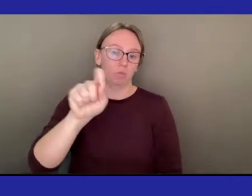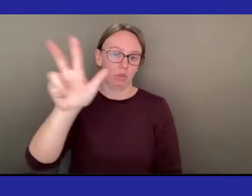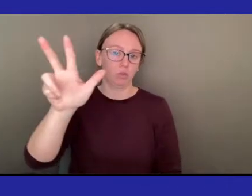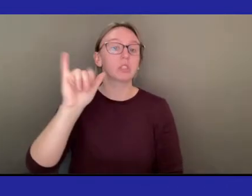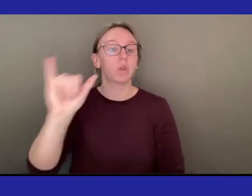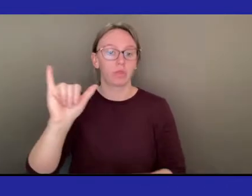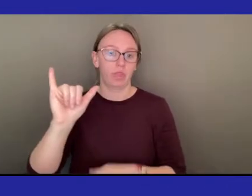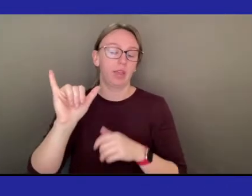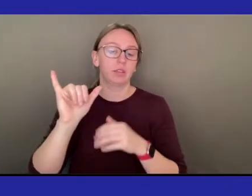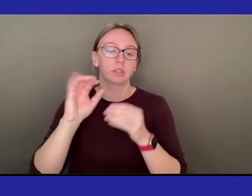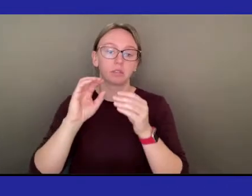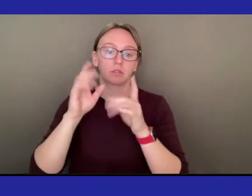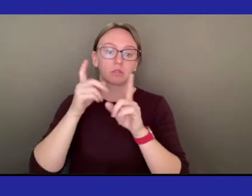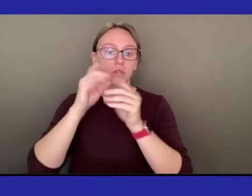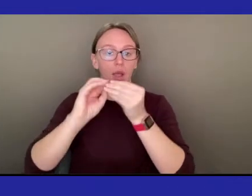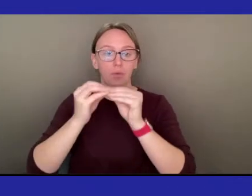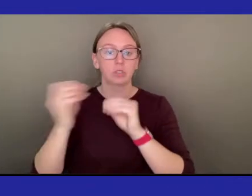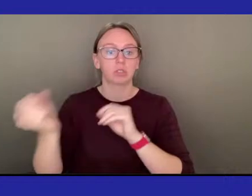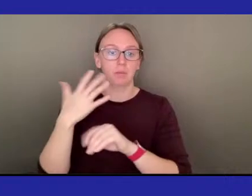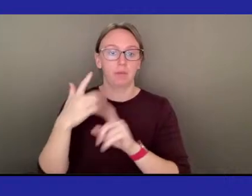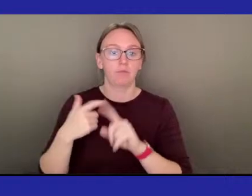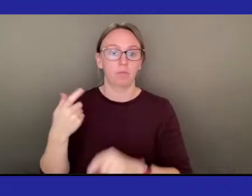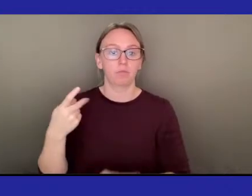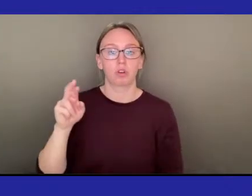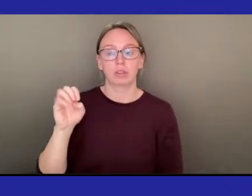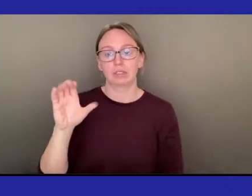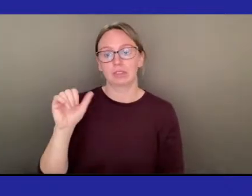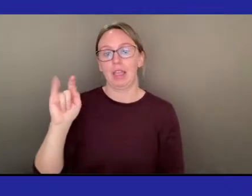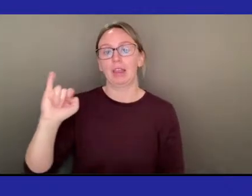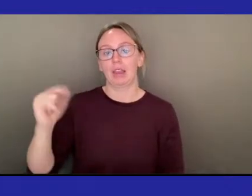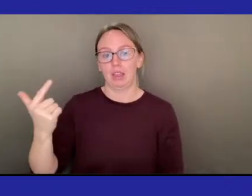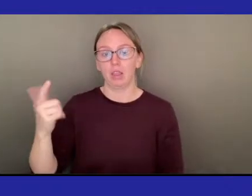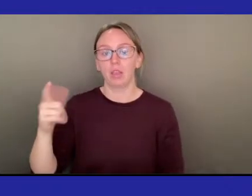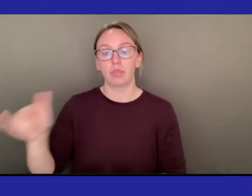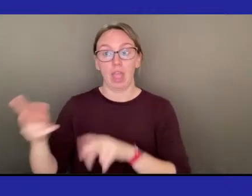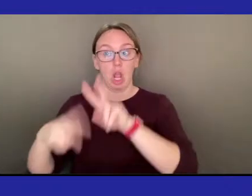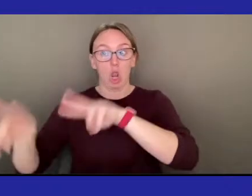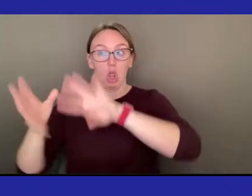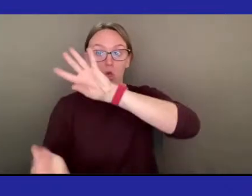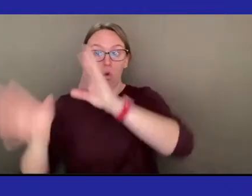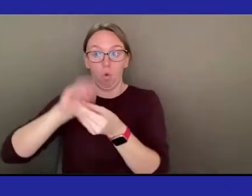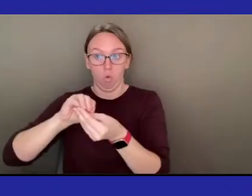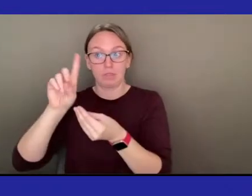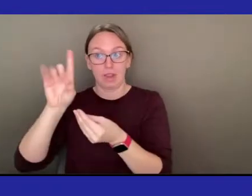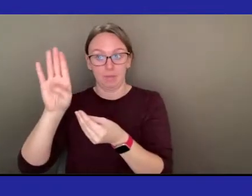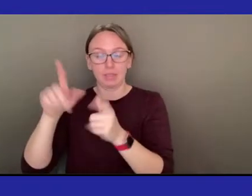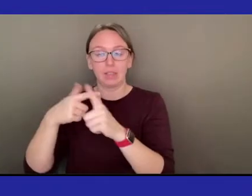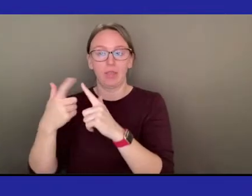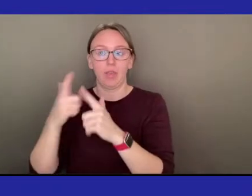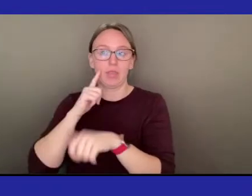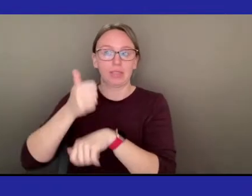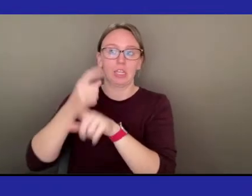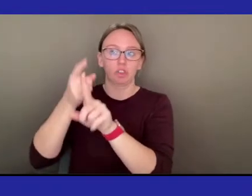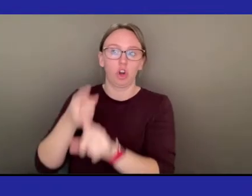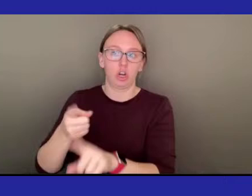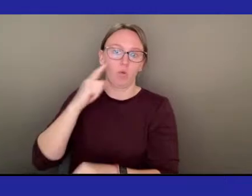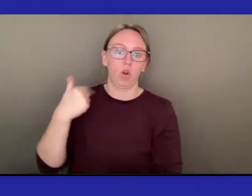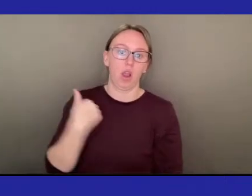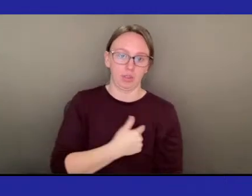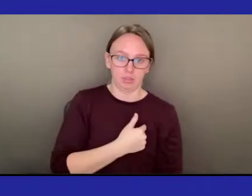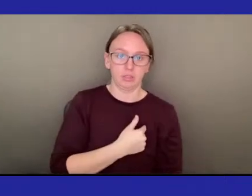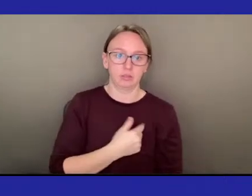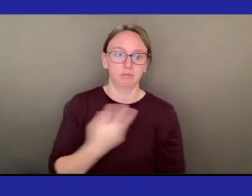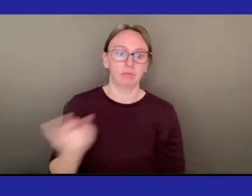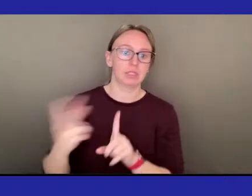at their whole database and they set targets for us. The culture of safety pillar, our